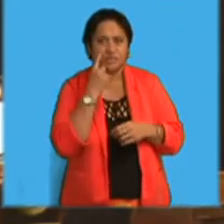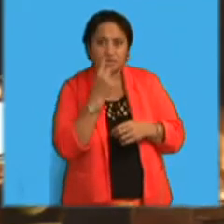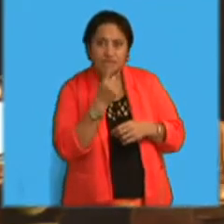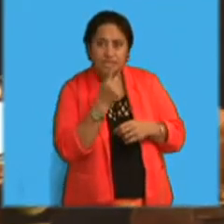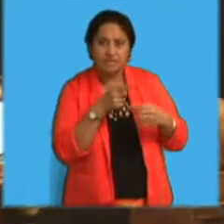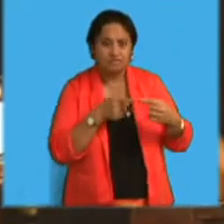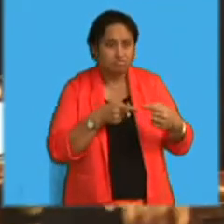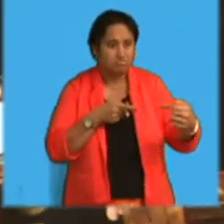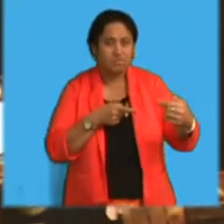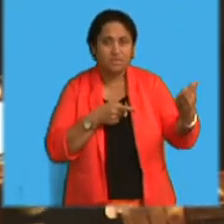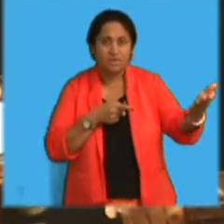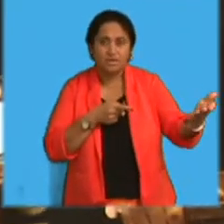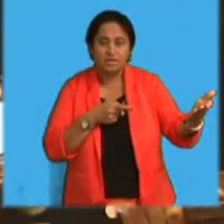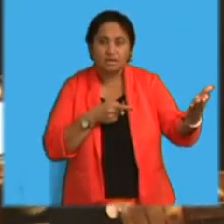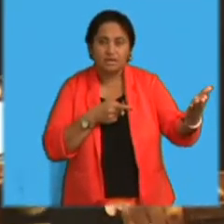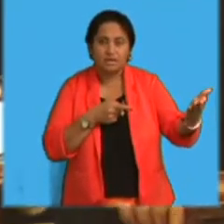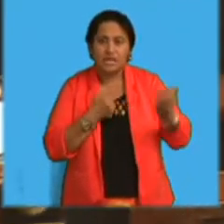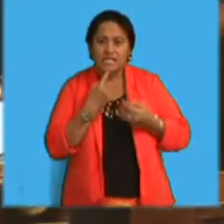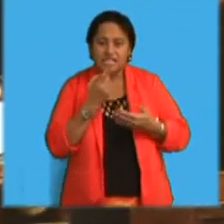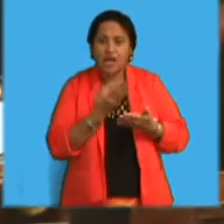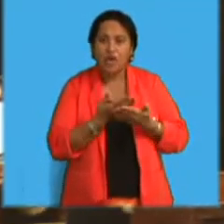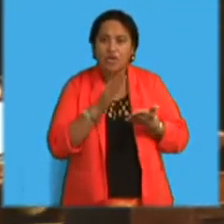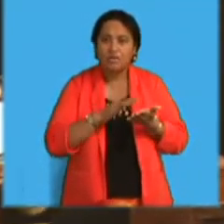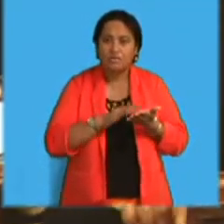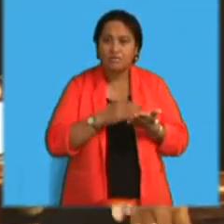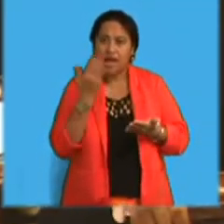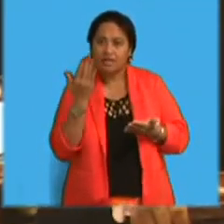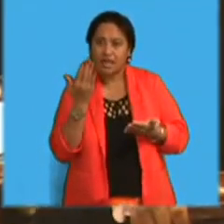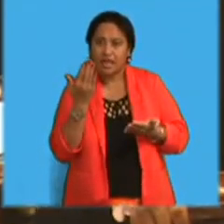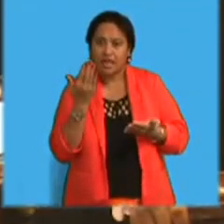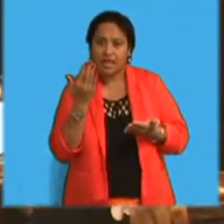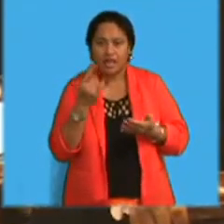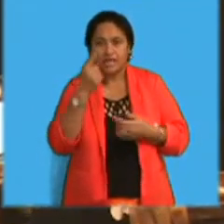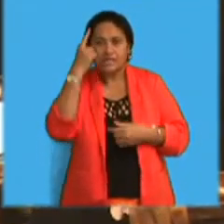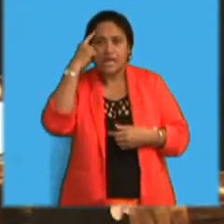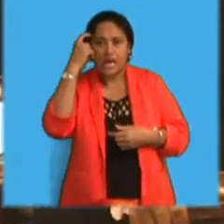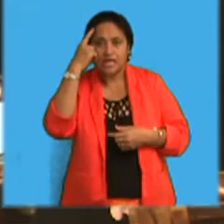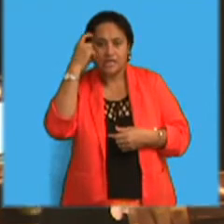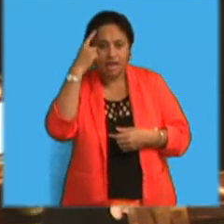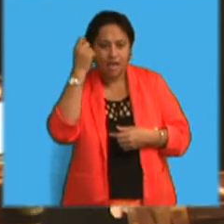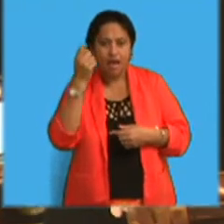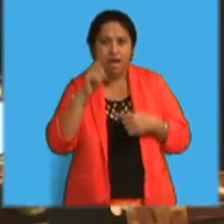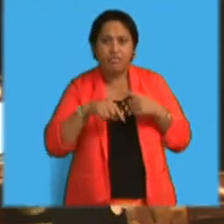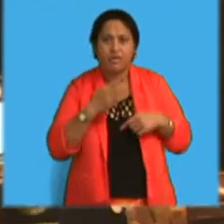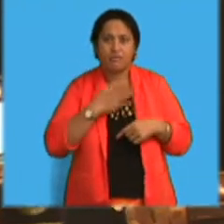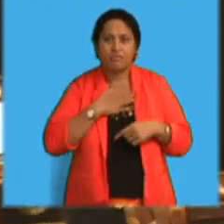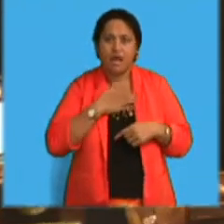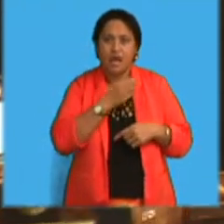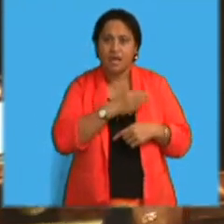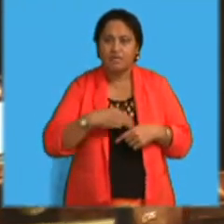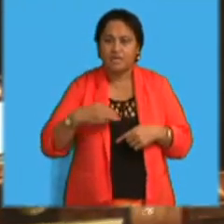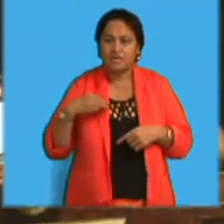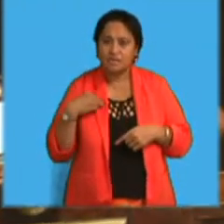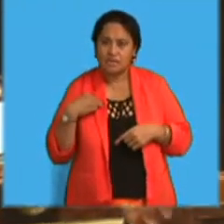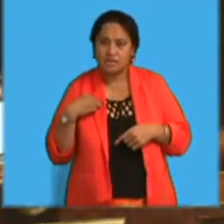his rhetoric on Monday, Madam Speaker, and he should stop misinforming the Fijian public and not malign names